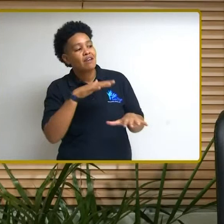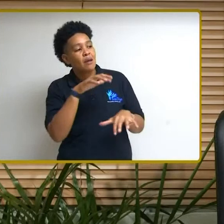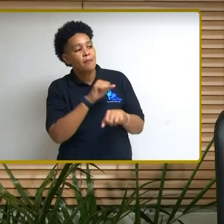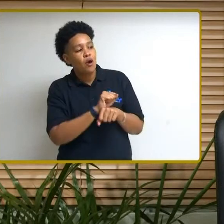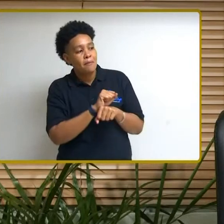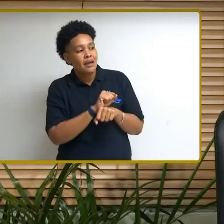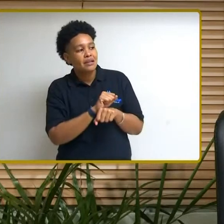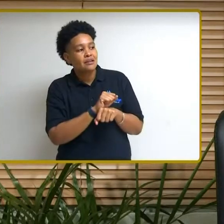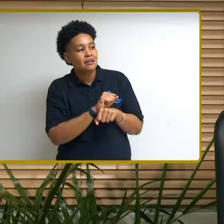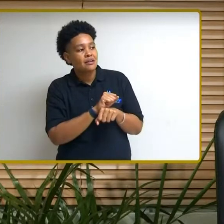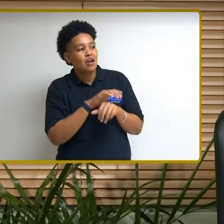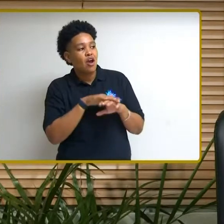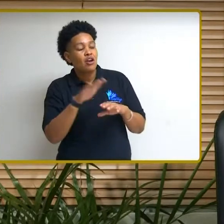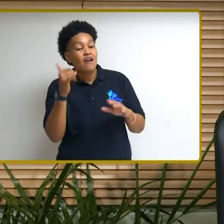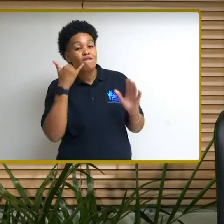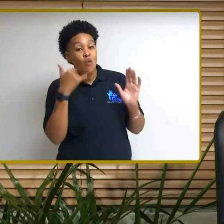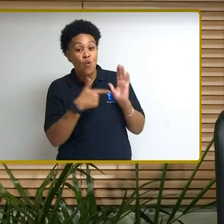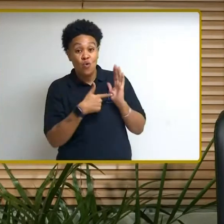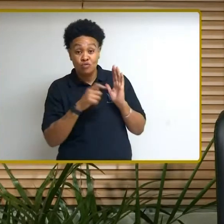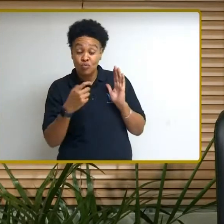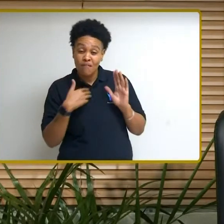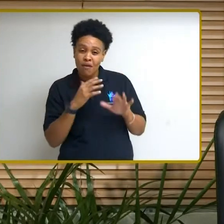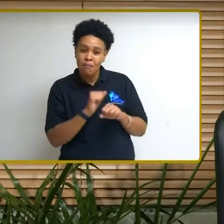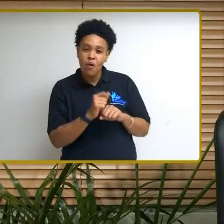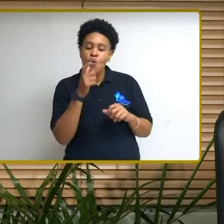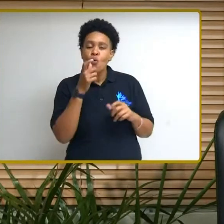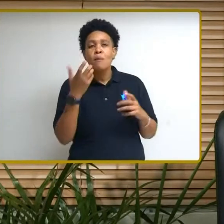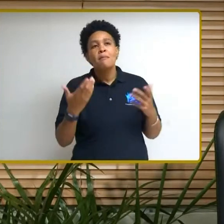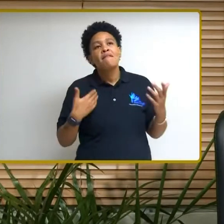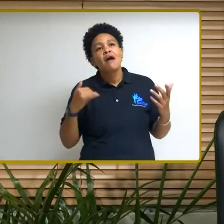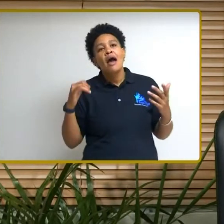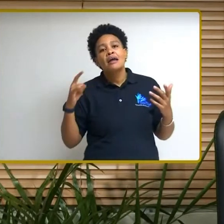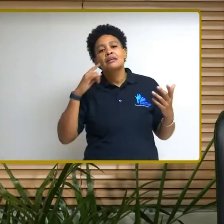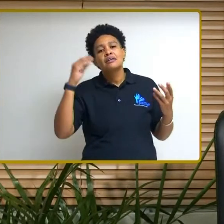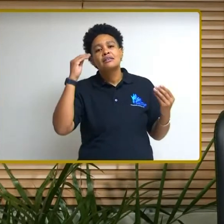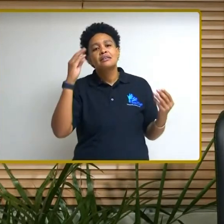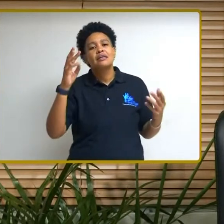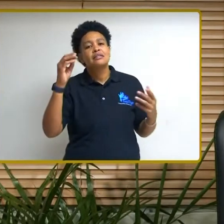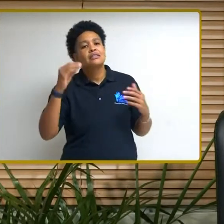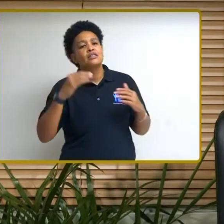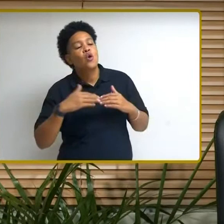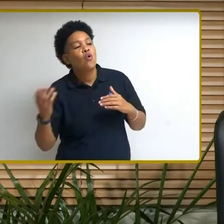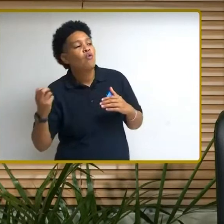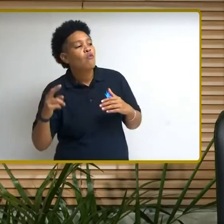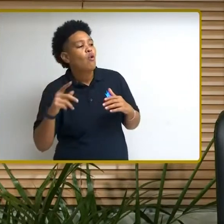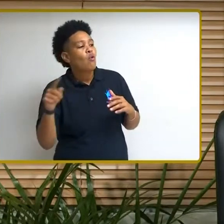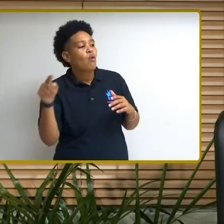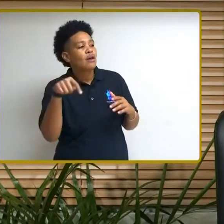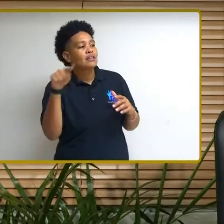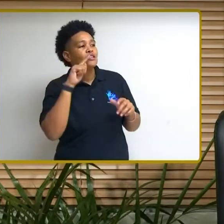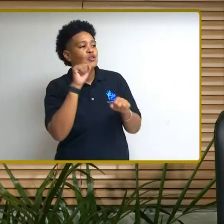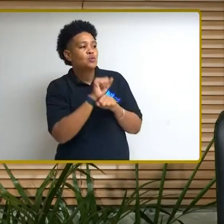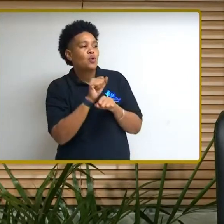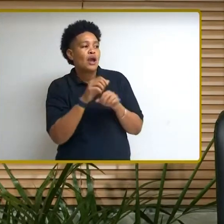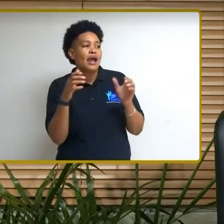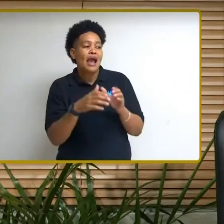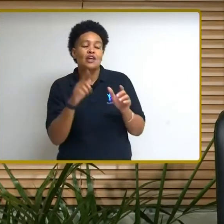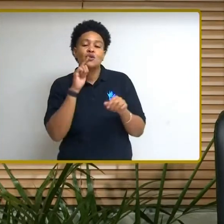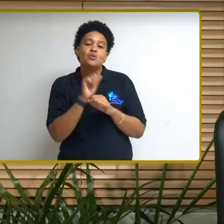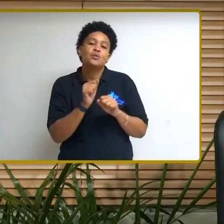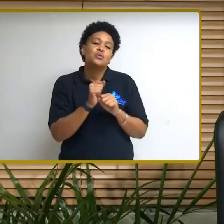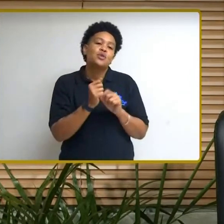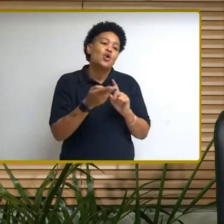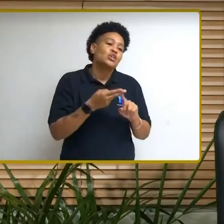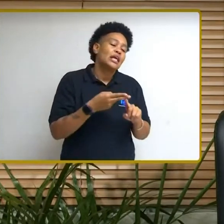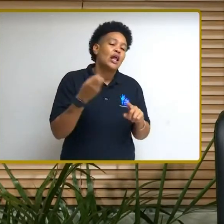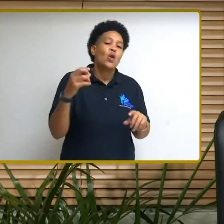appointment on their phone, who may have an ID to say they are 60 and over, or one of these work categories, working with a